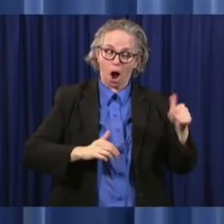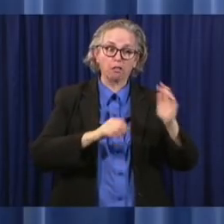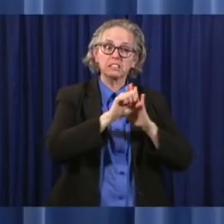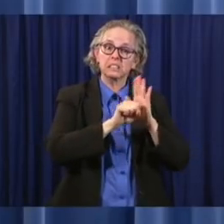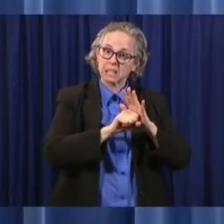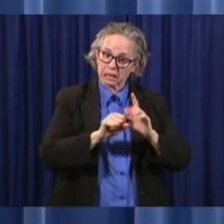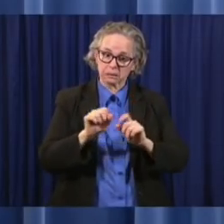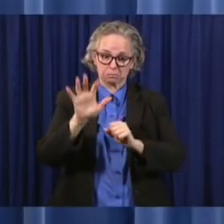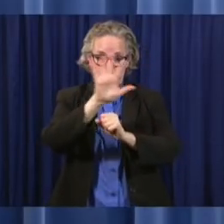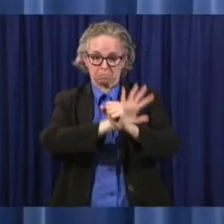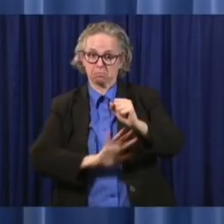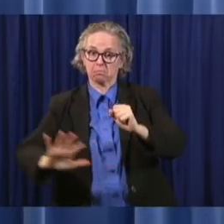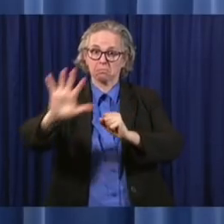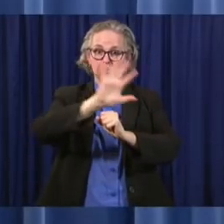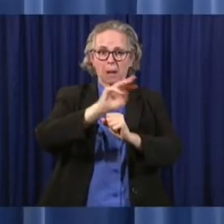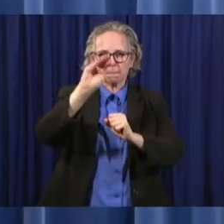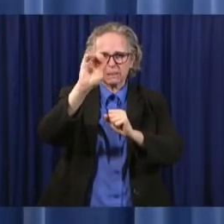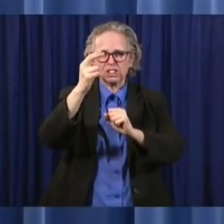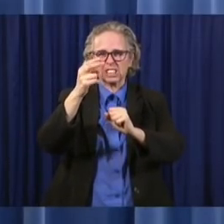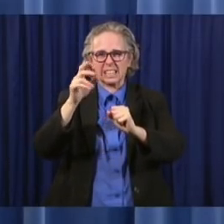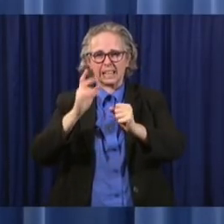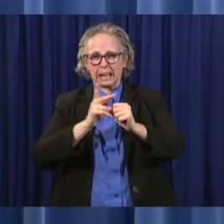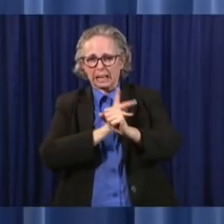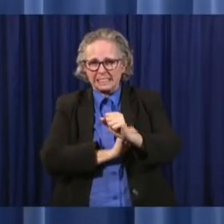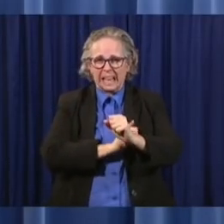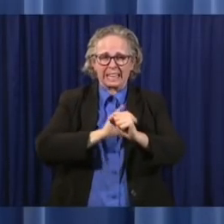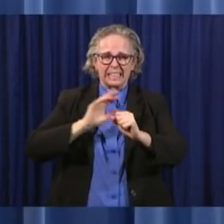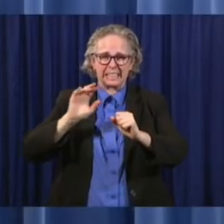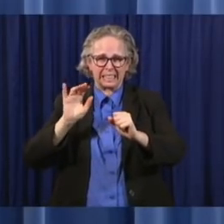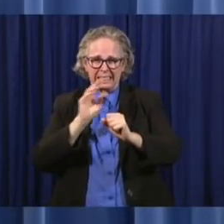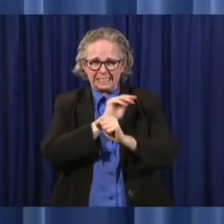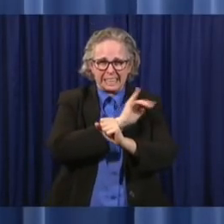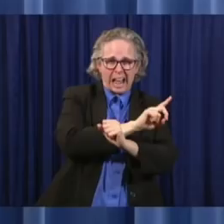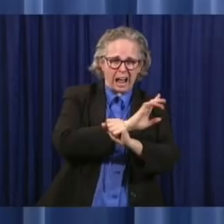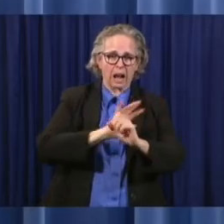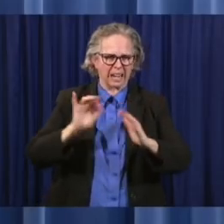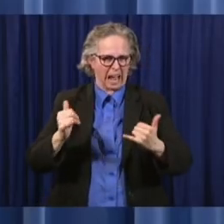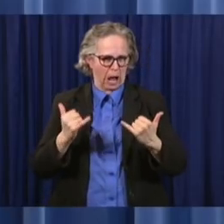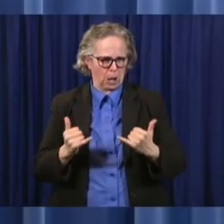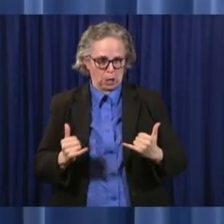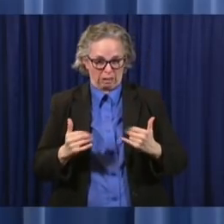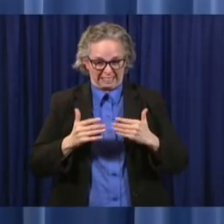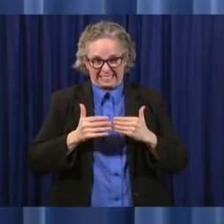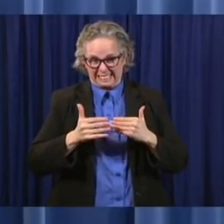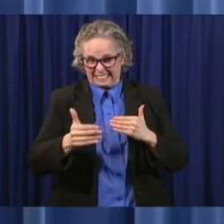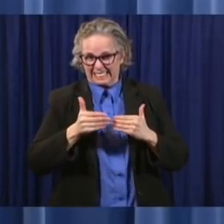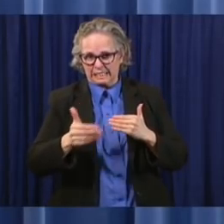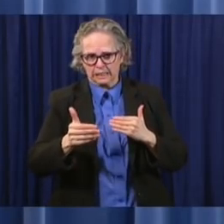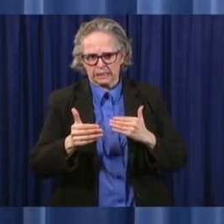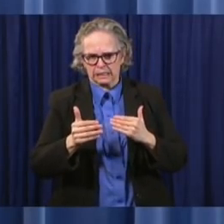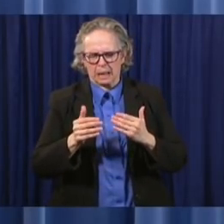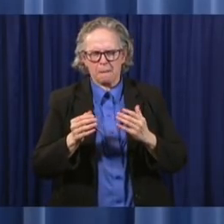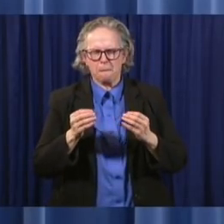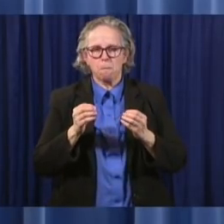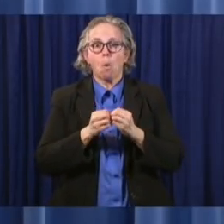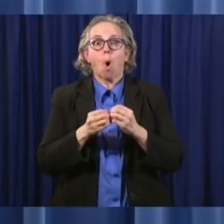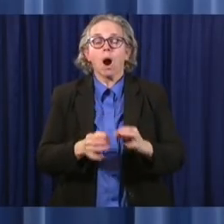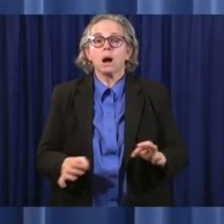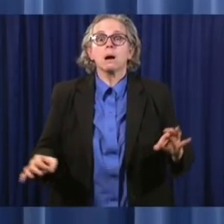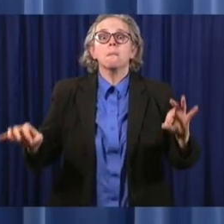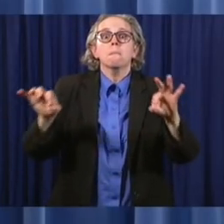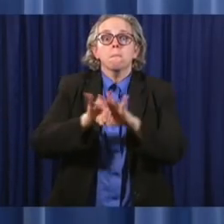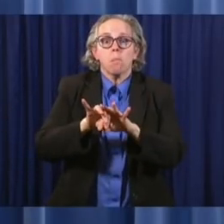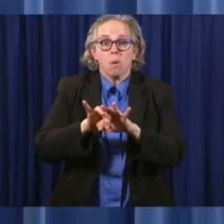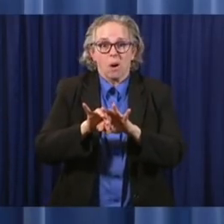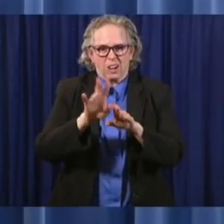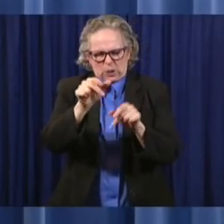here, it's so very, very important, so very, very important for us to